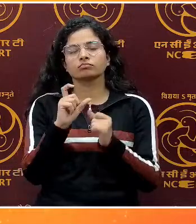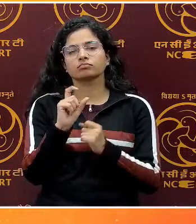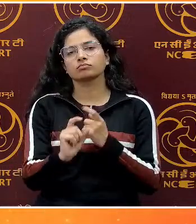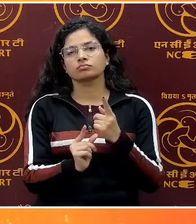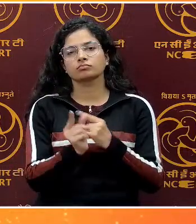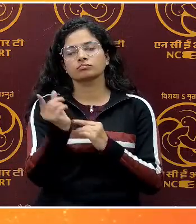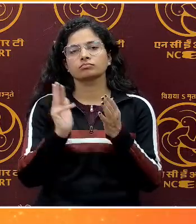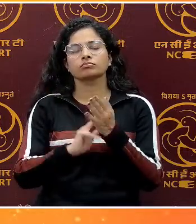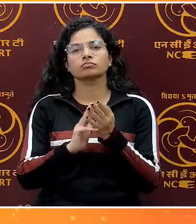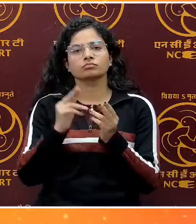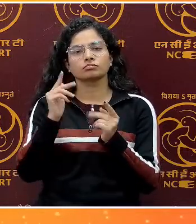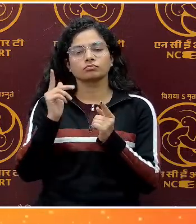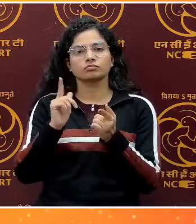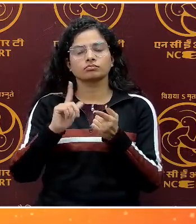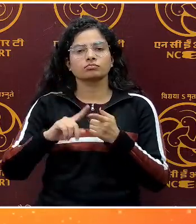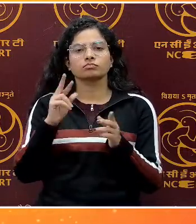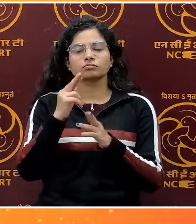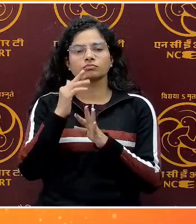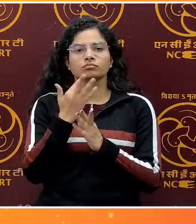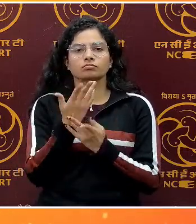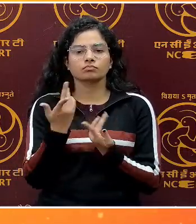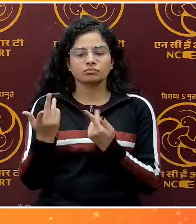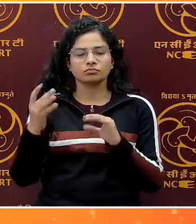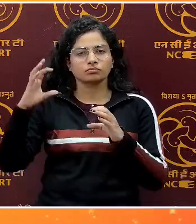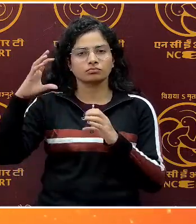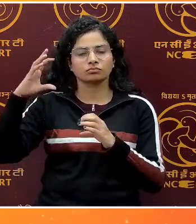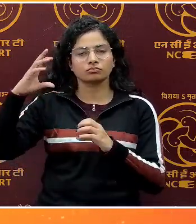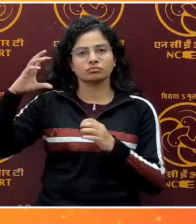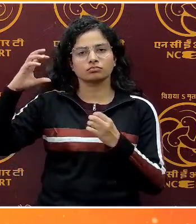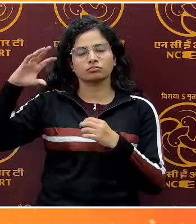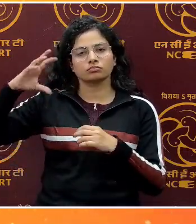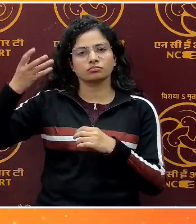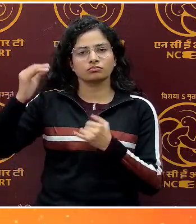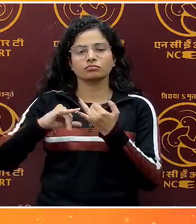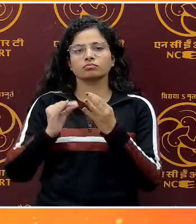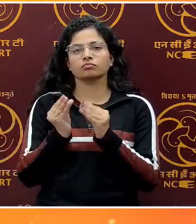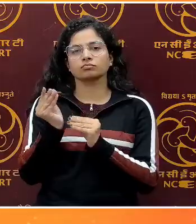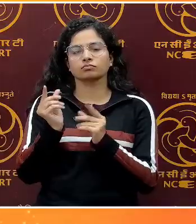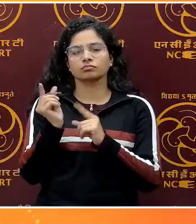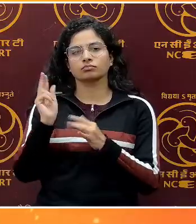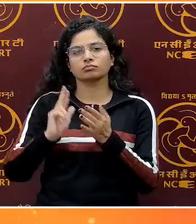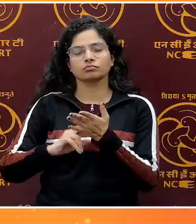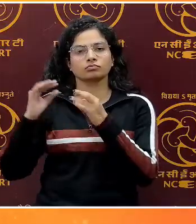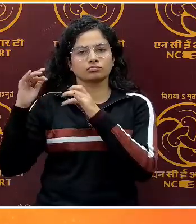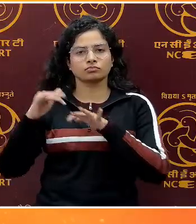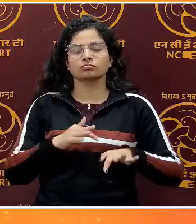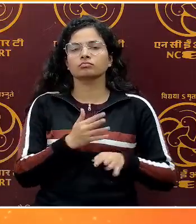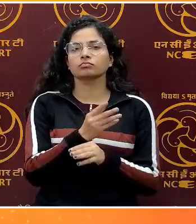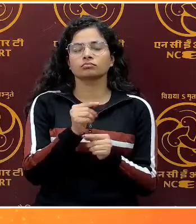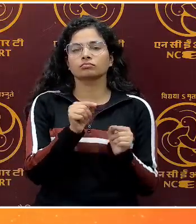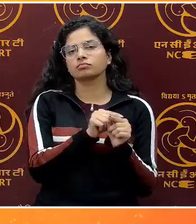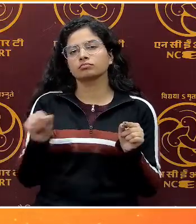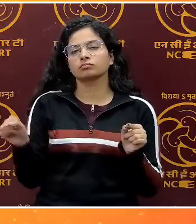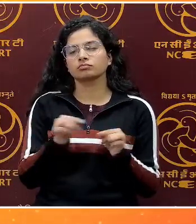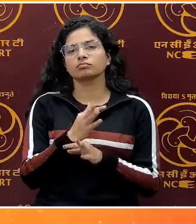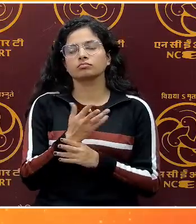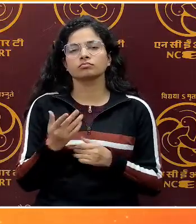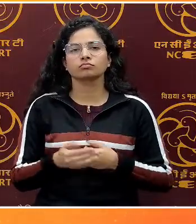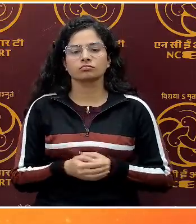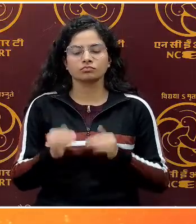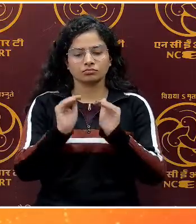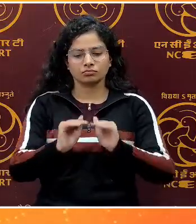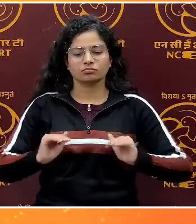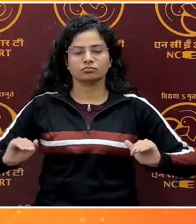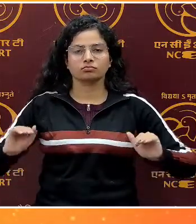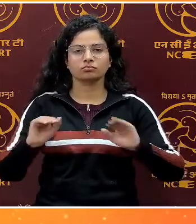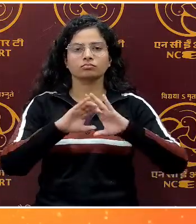Yes. Because in space there is nothing but we still get sunlight. So just let us know that how does light travel? So that's what children study